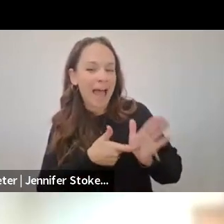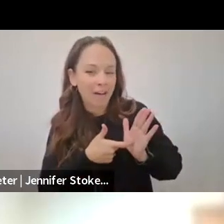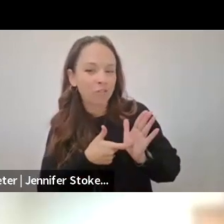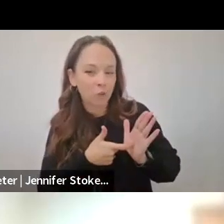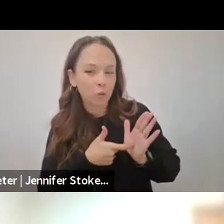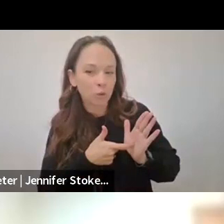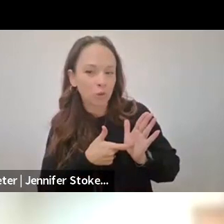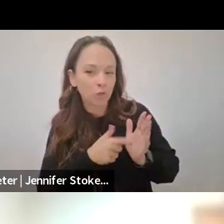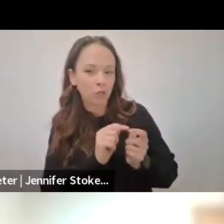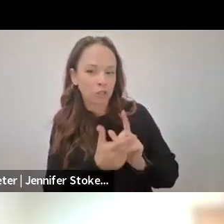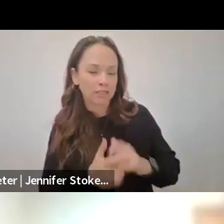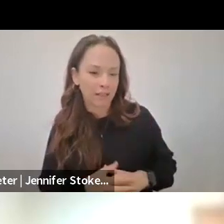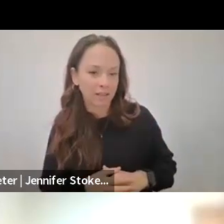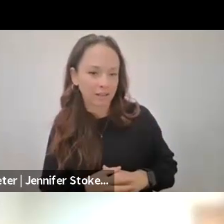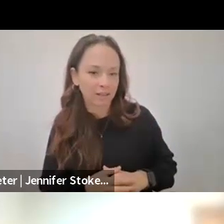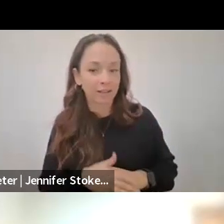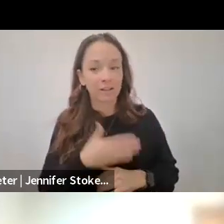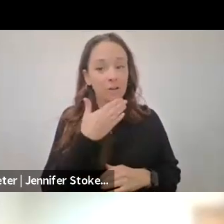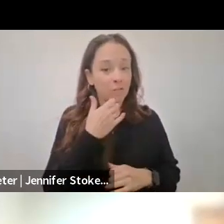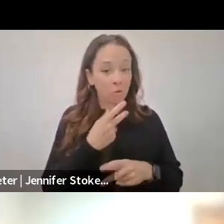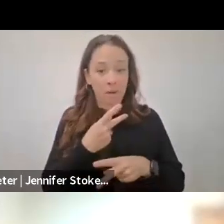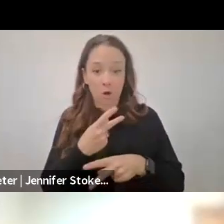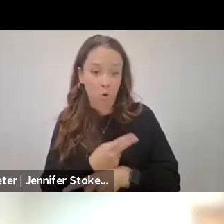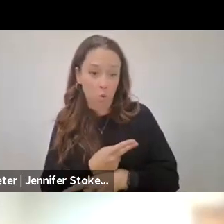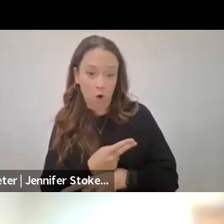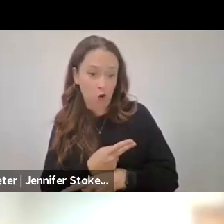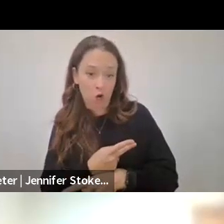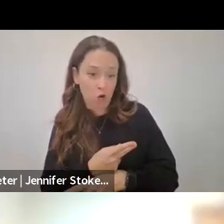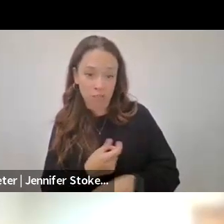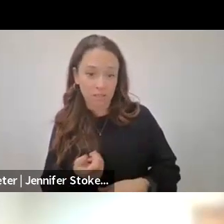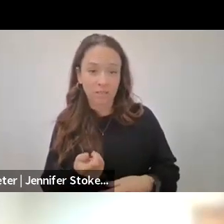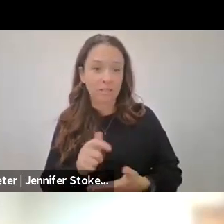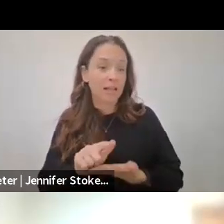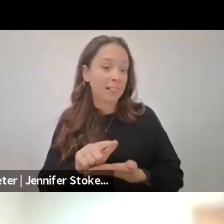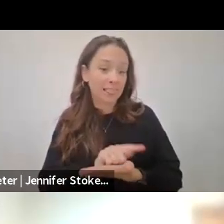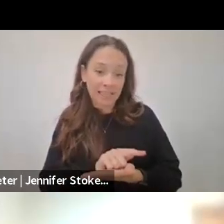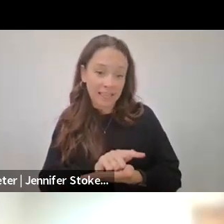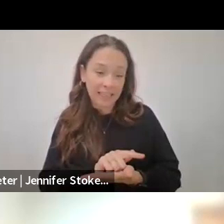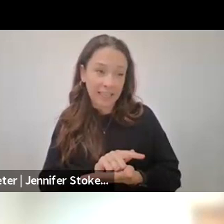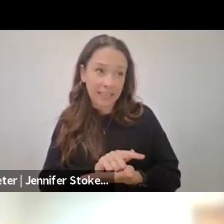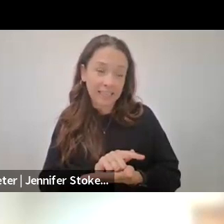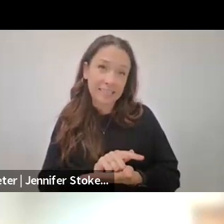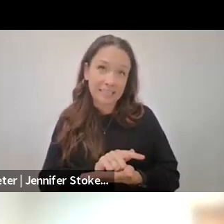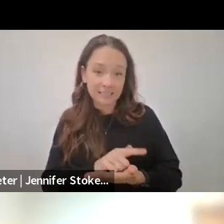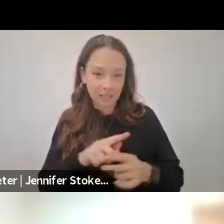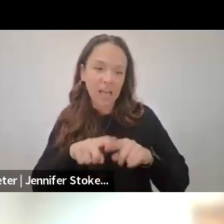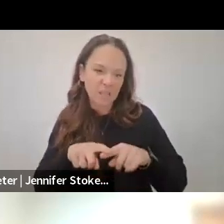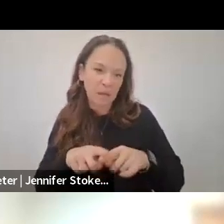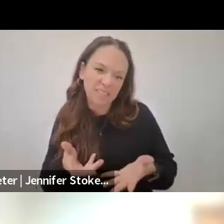And unfortunately, for better or for worse, legally, the answer is usually it depends.